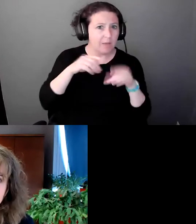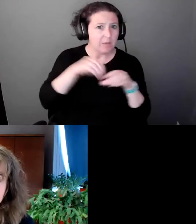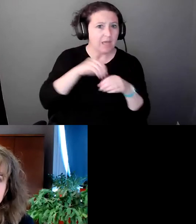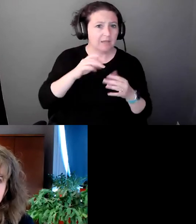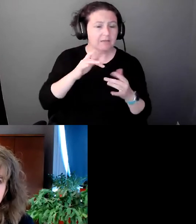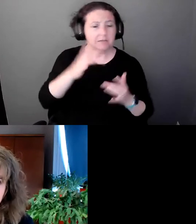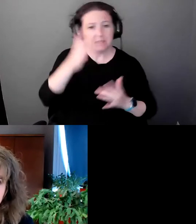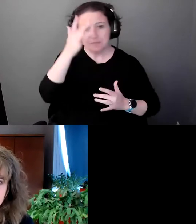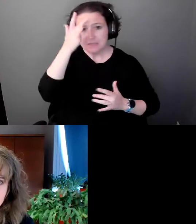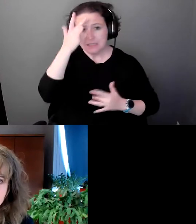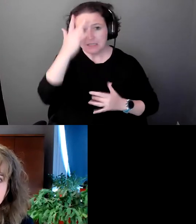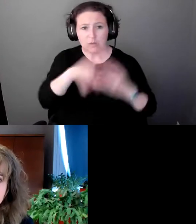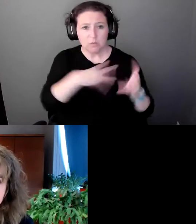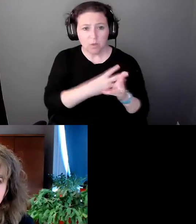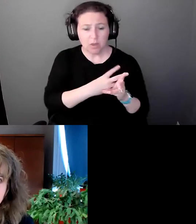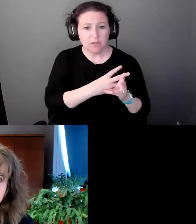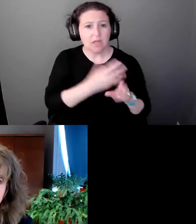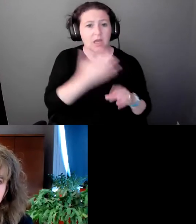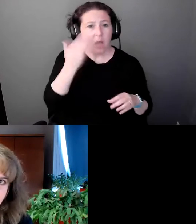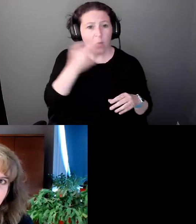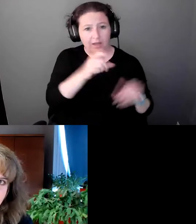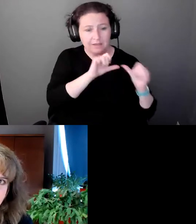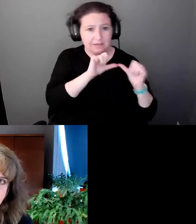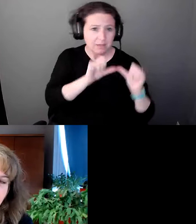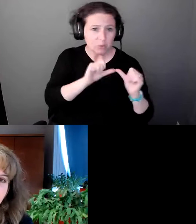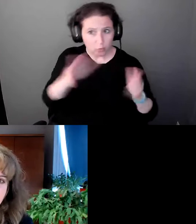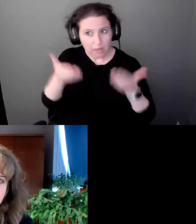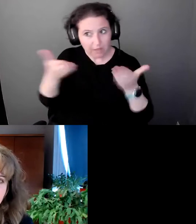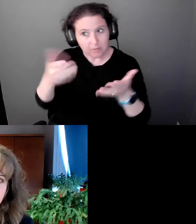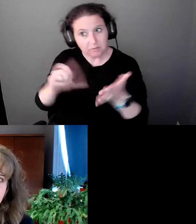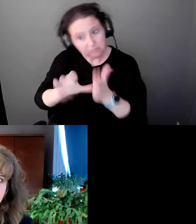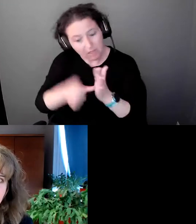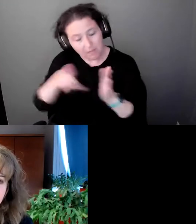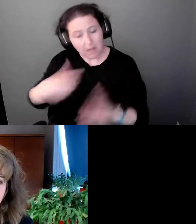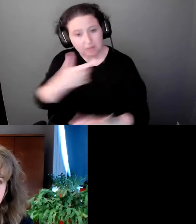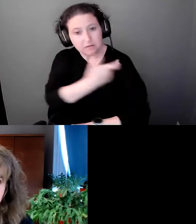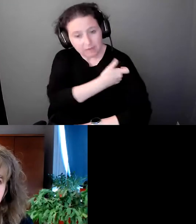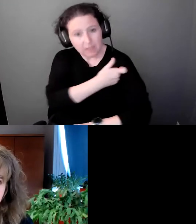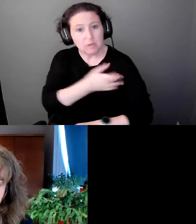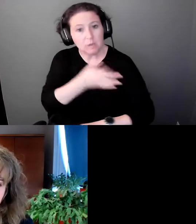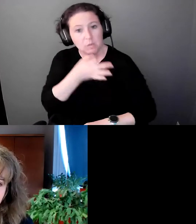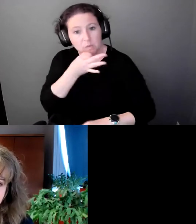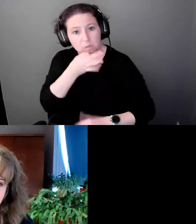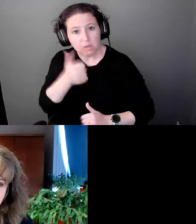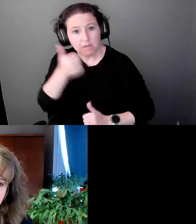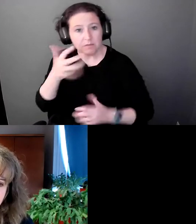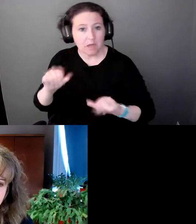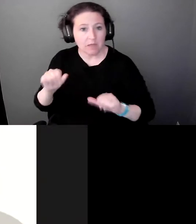he continues to recommend getting vaccinated against COVID-19 sooner than later. Dr. Katz?